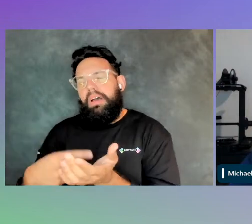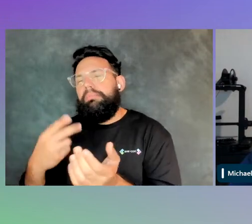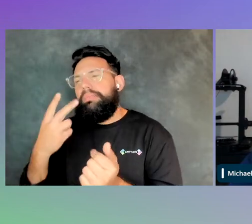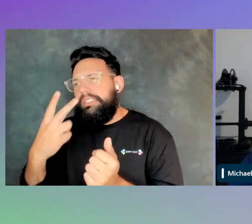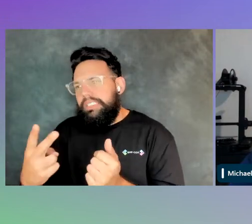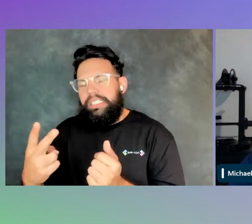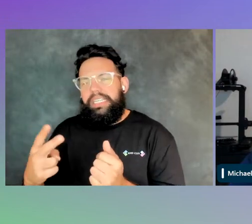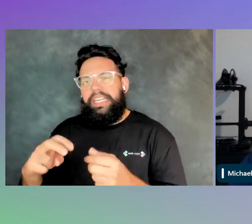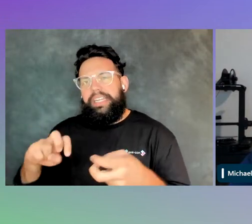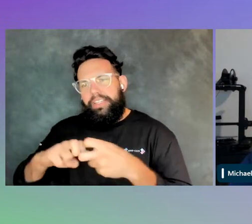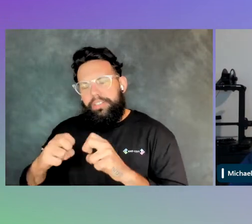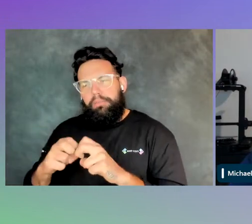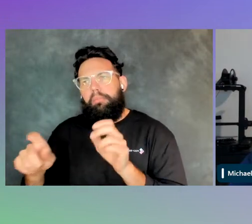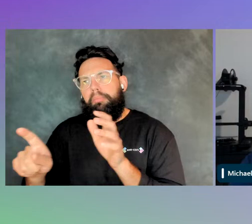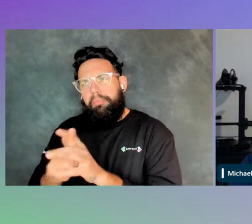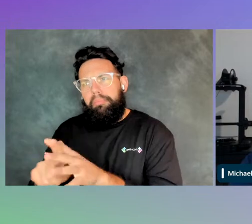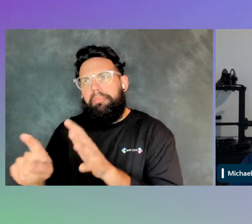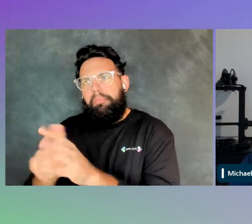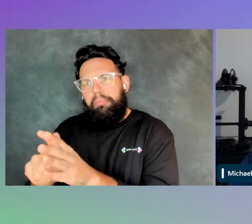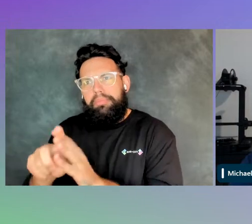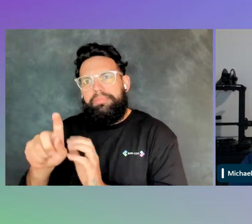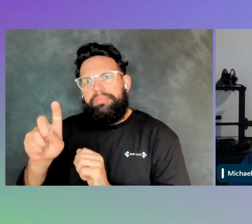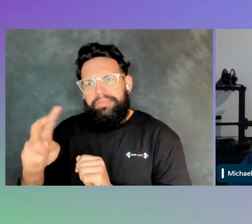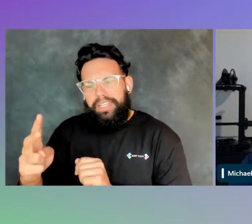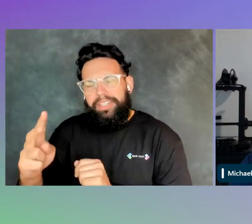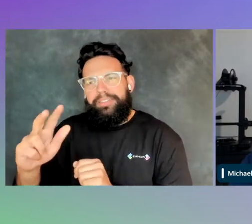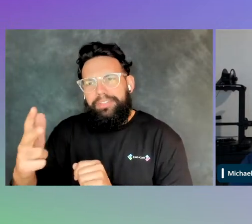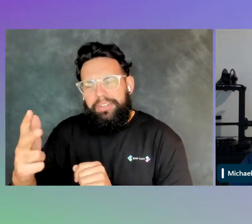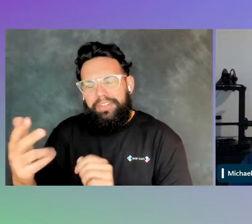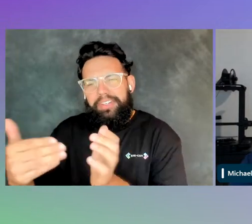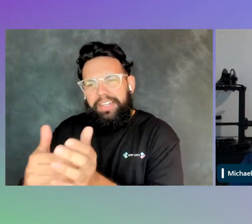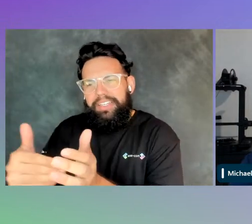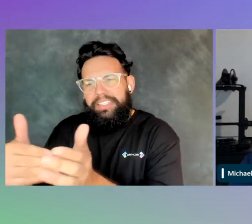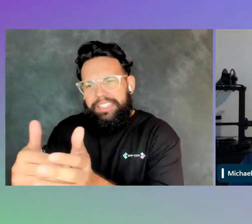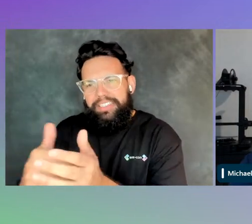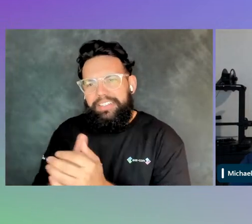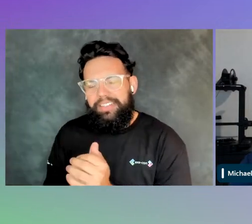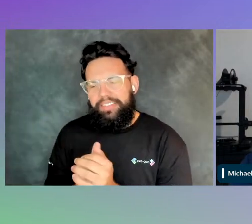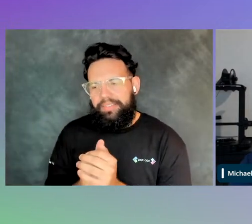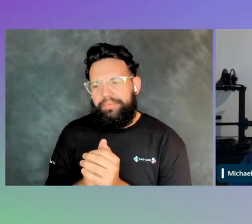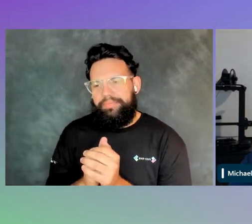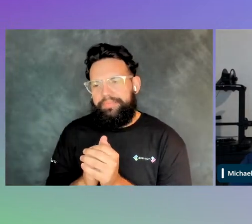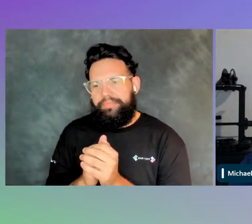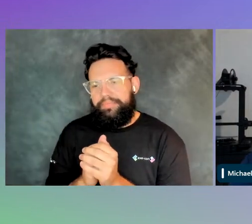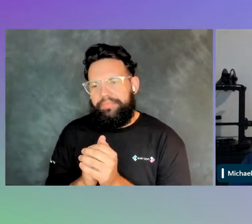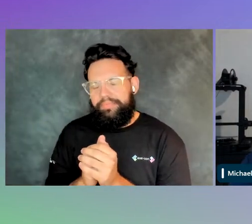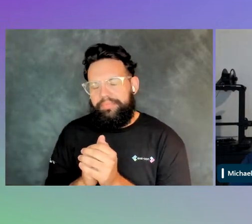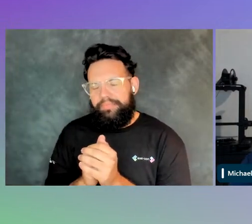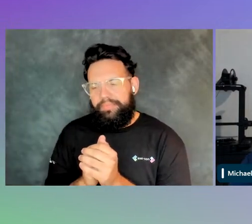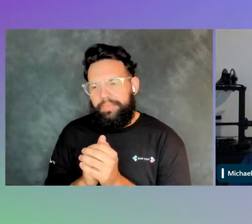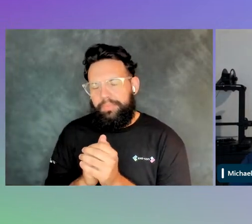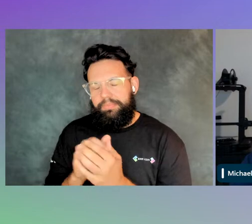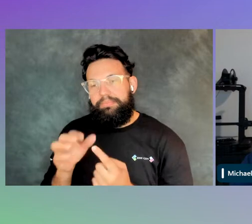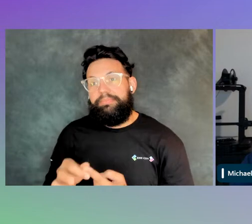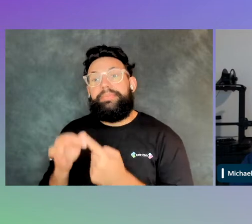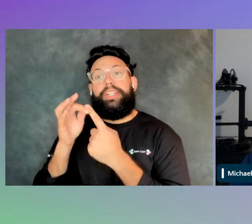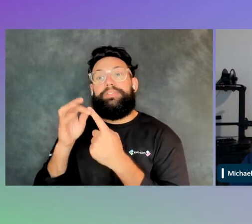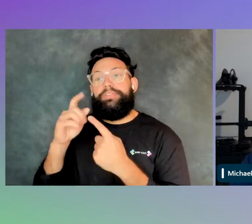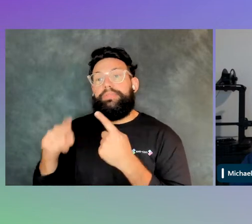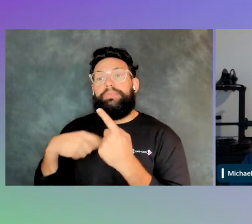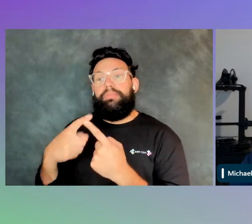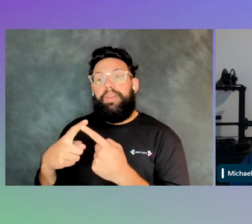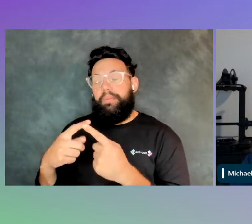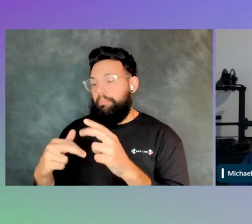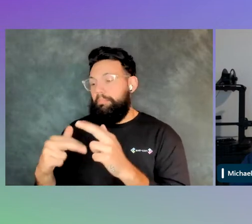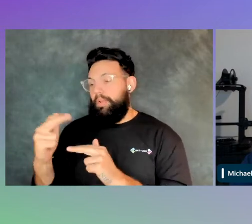to, or rather, when you're building out your design system, for example,